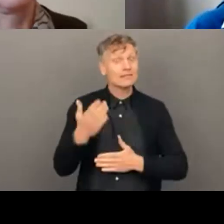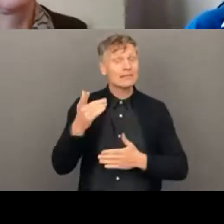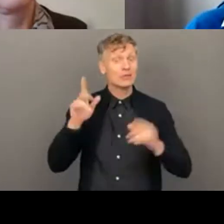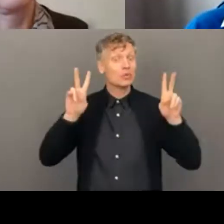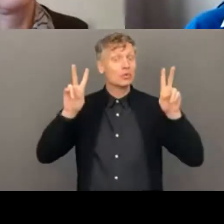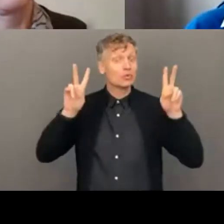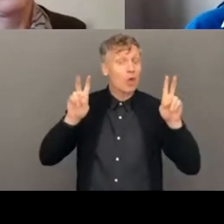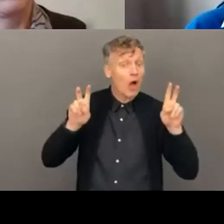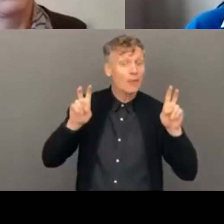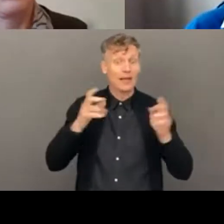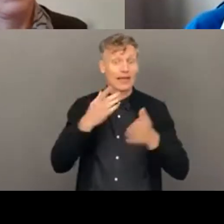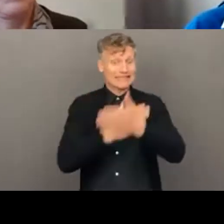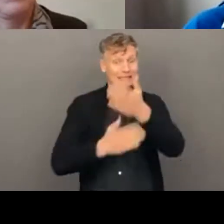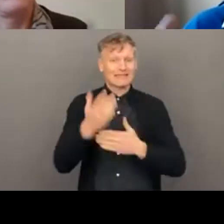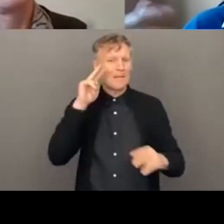of